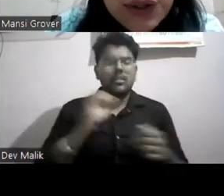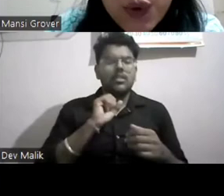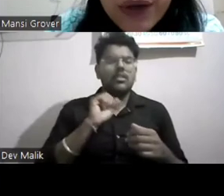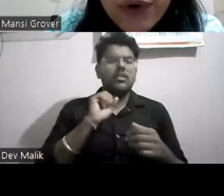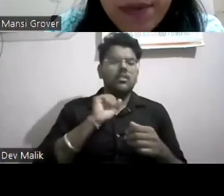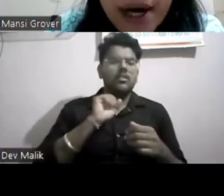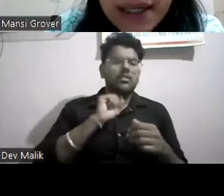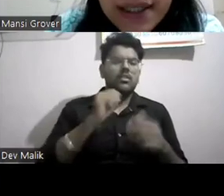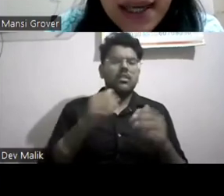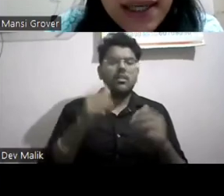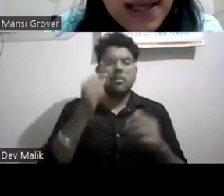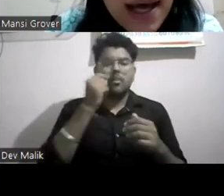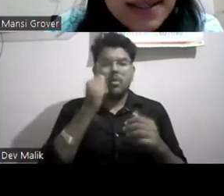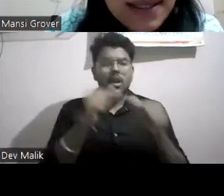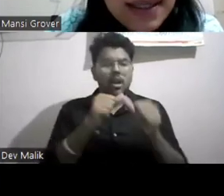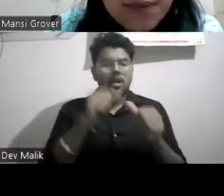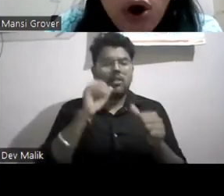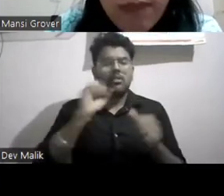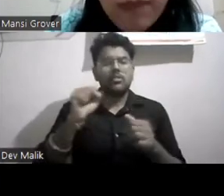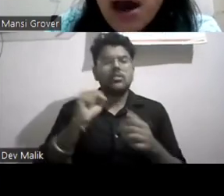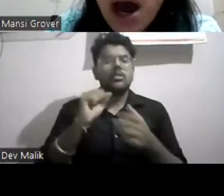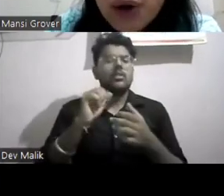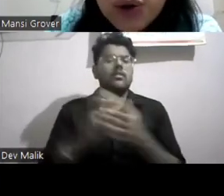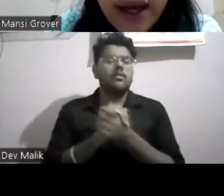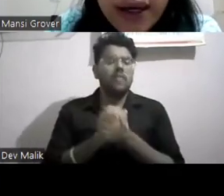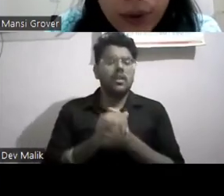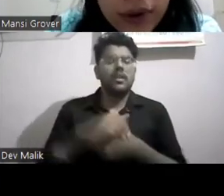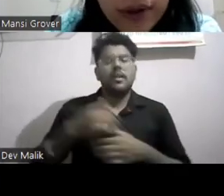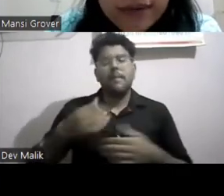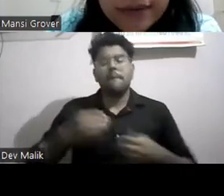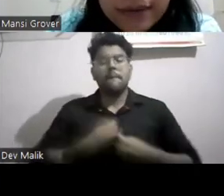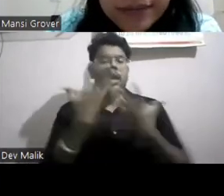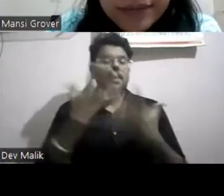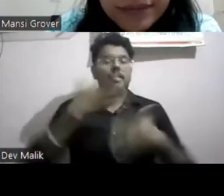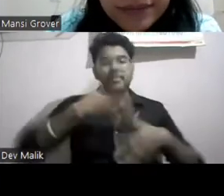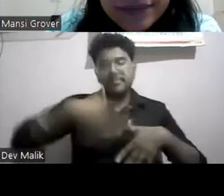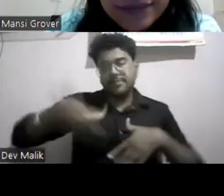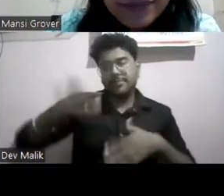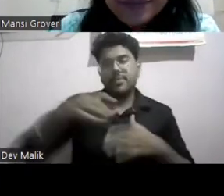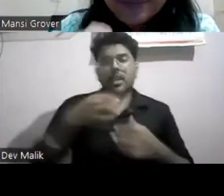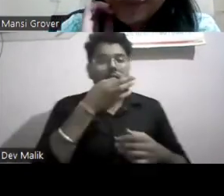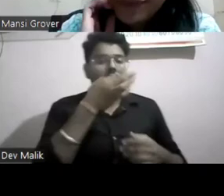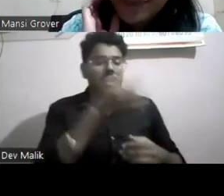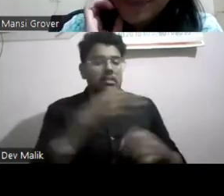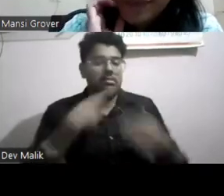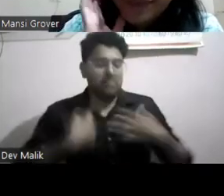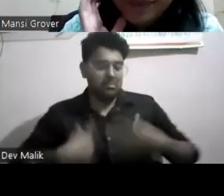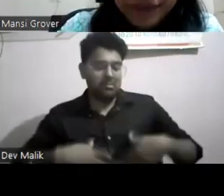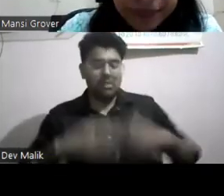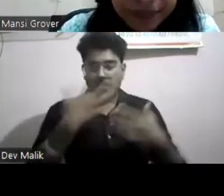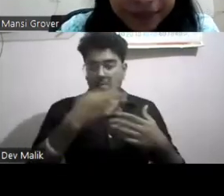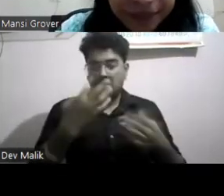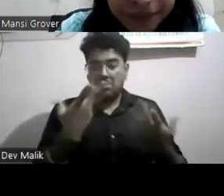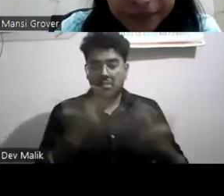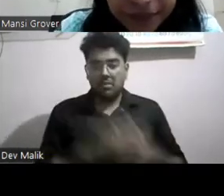and he's going for a party, and he's asking his mom, how do I look? Look.